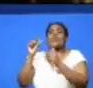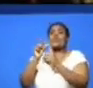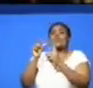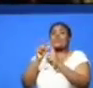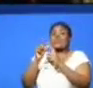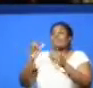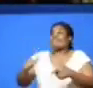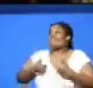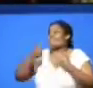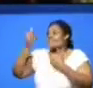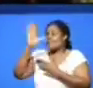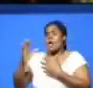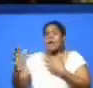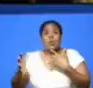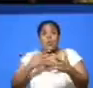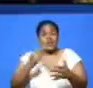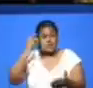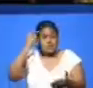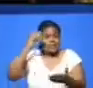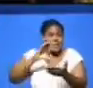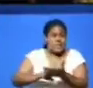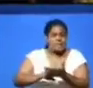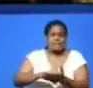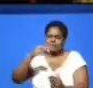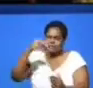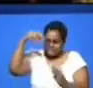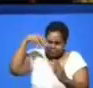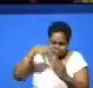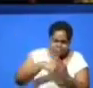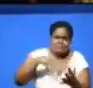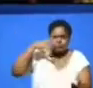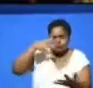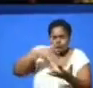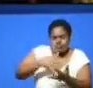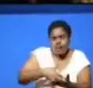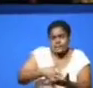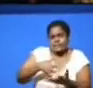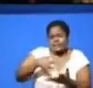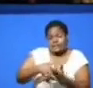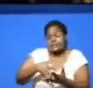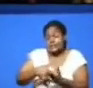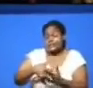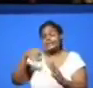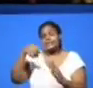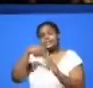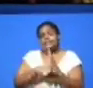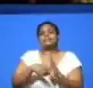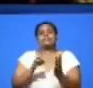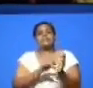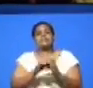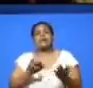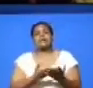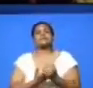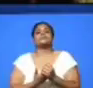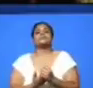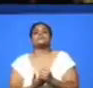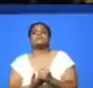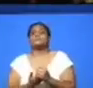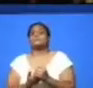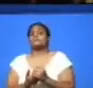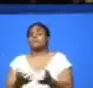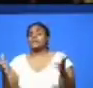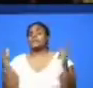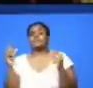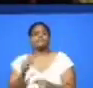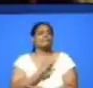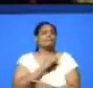Whatever we believe must be rooted in the Bible. Listen to me, Reverend. Hear me,